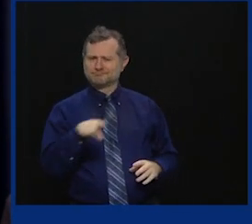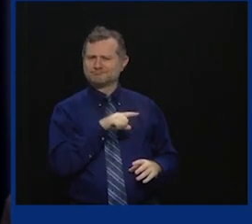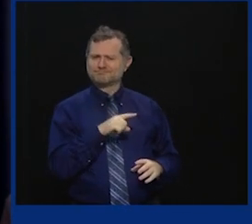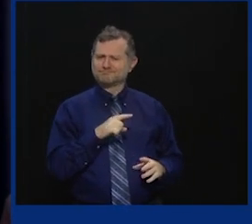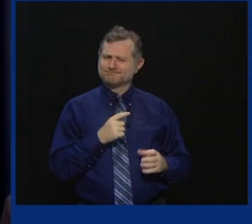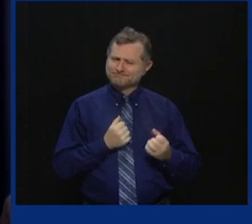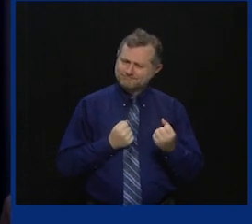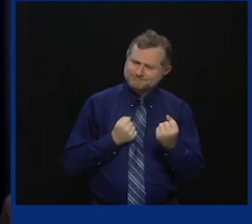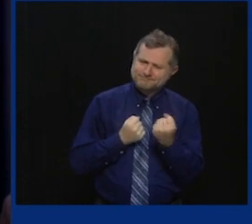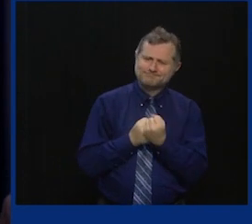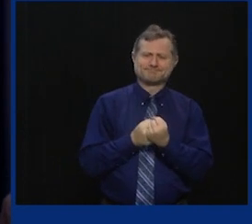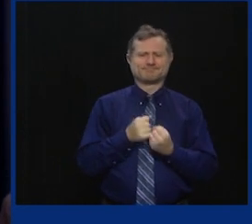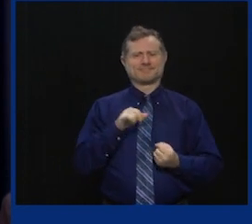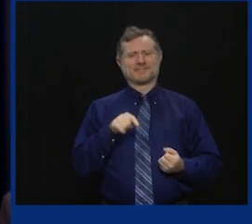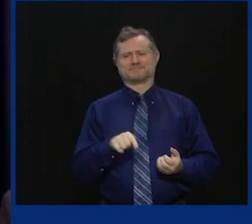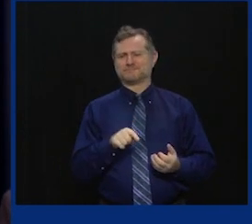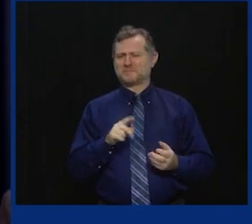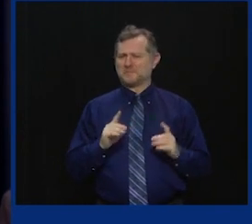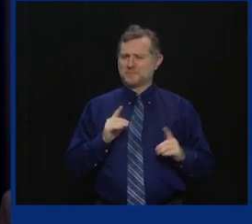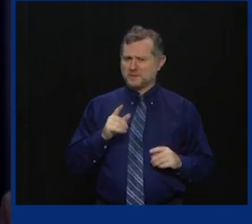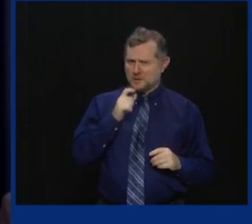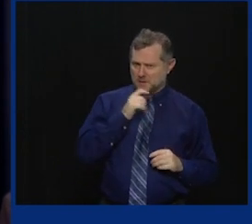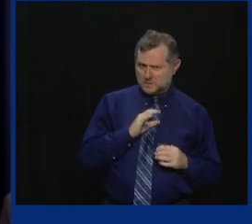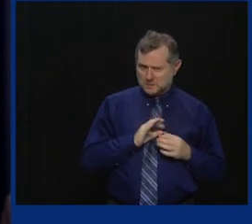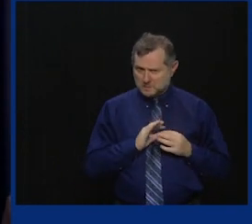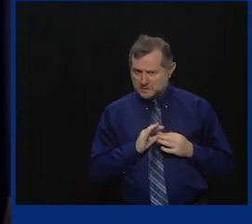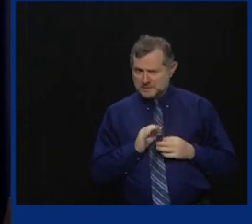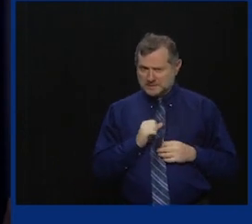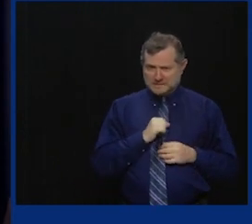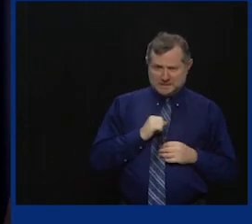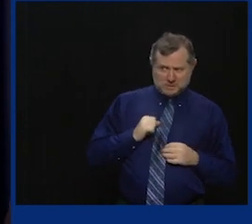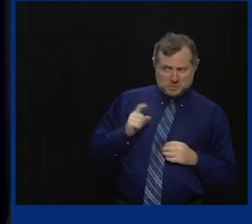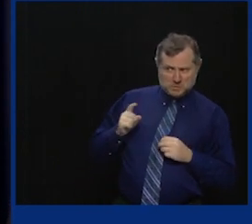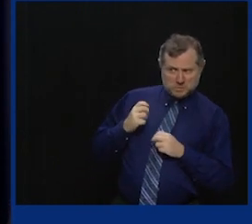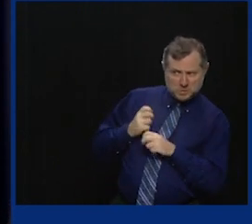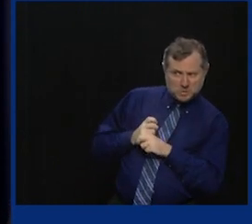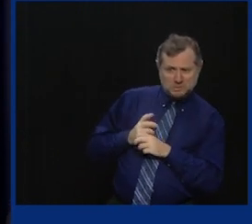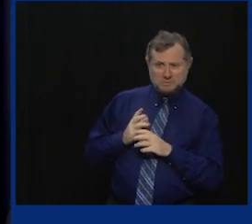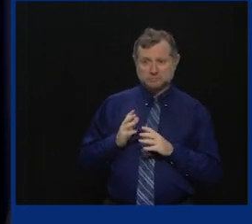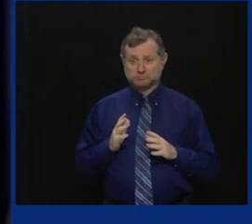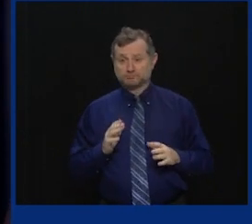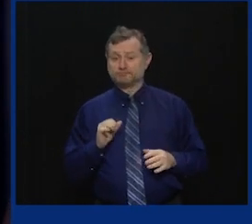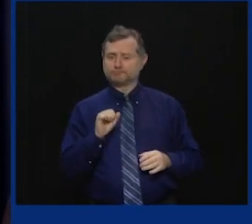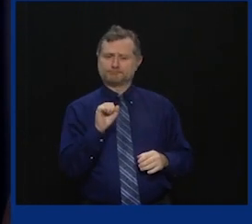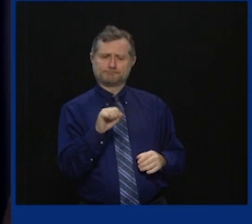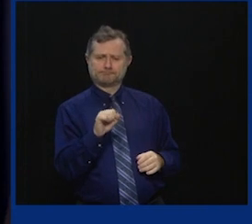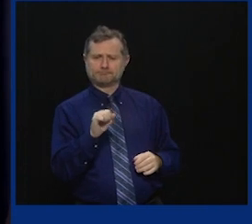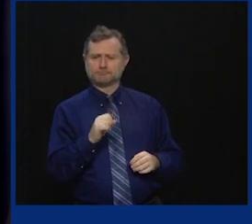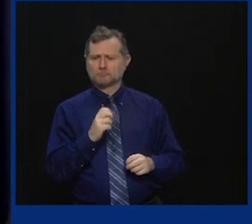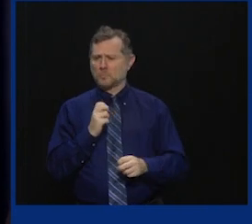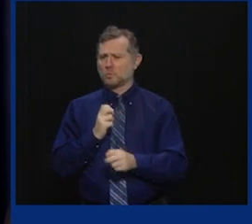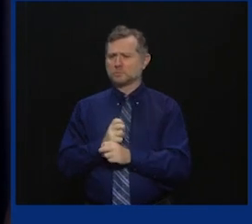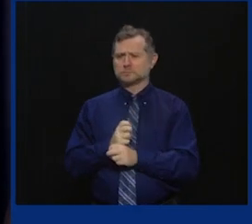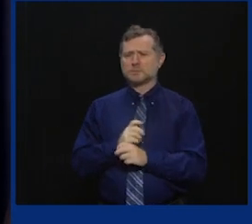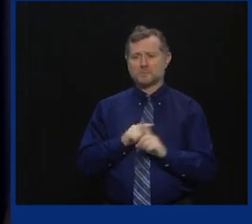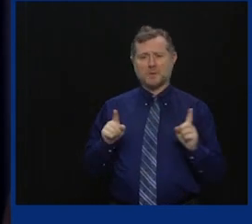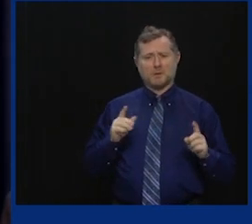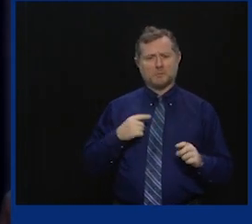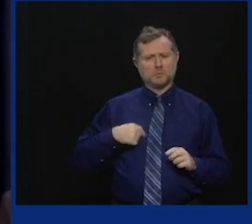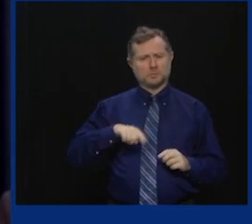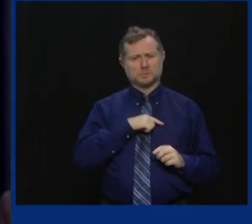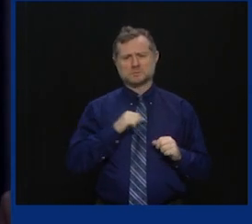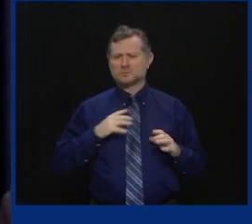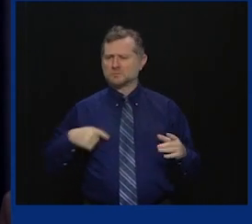oh, the Senate, we know it's hard. Yeah, it's hard. But you know what? Our Senate understands that we